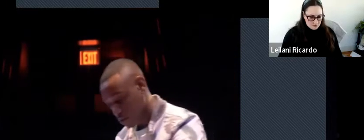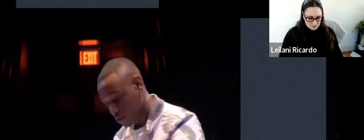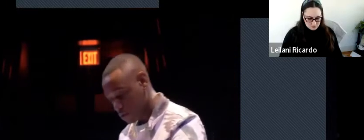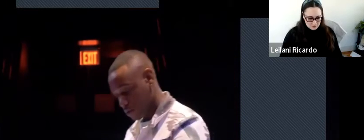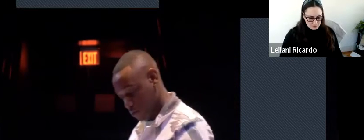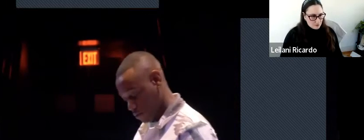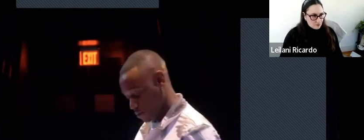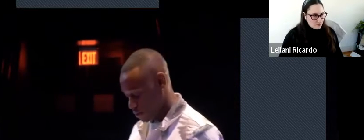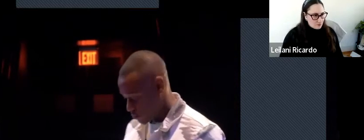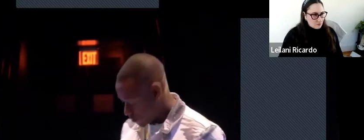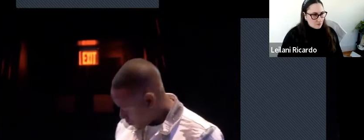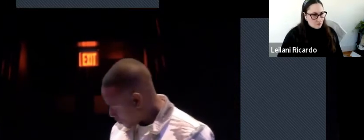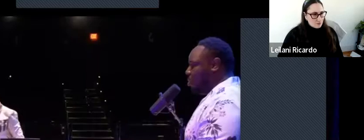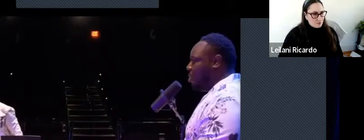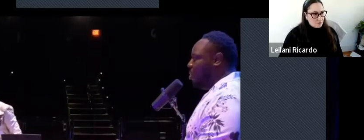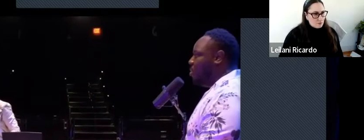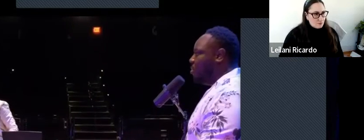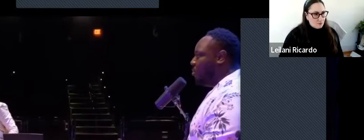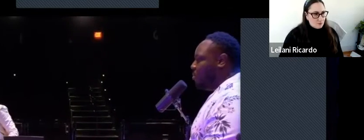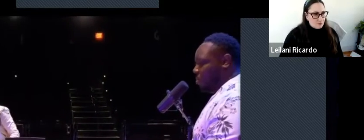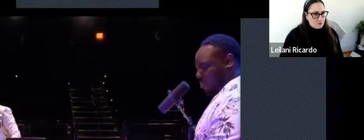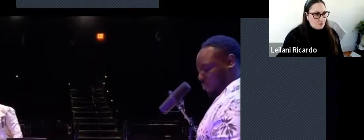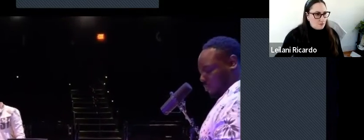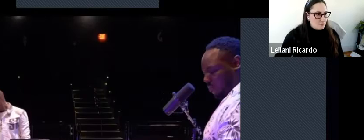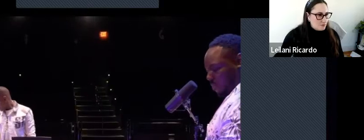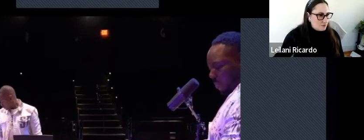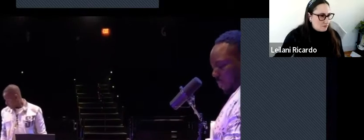Outside in the snow,